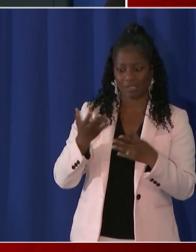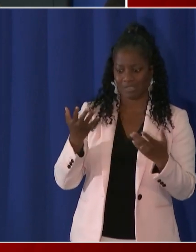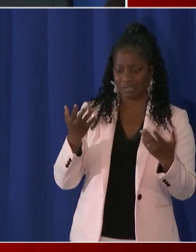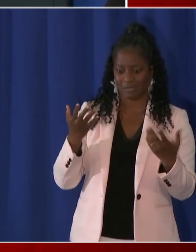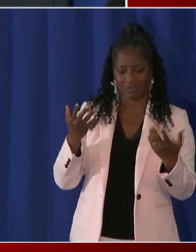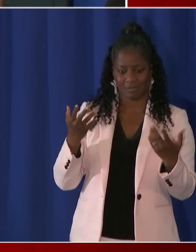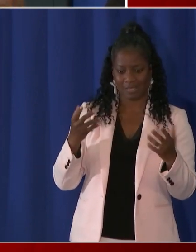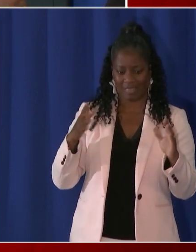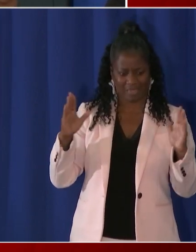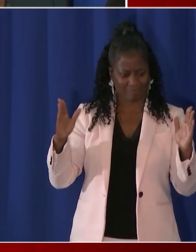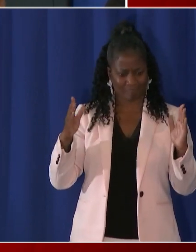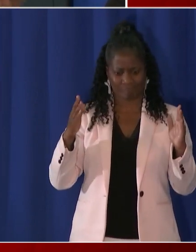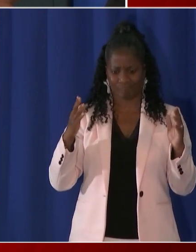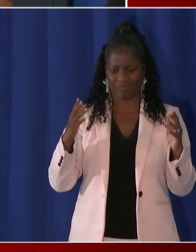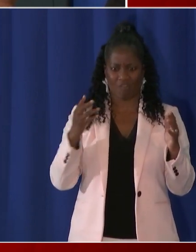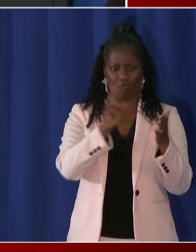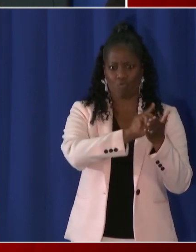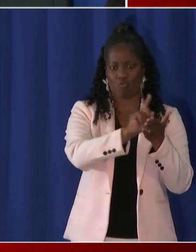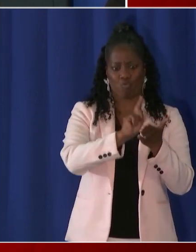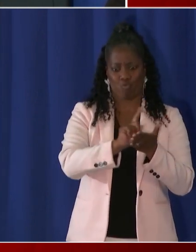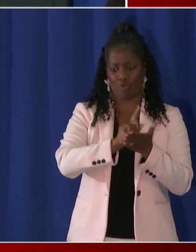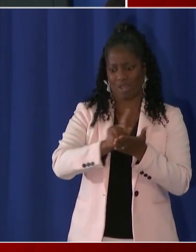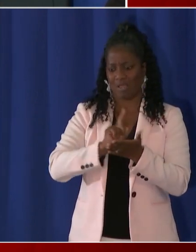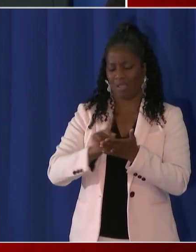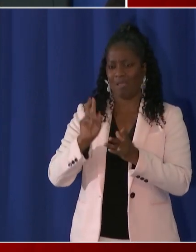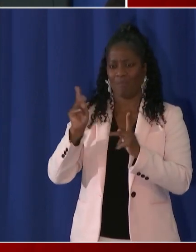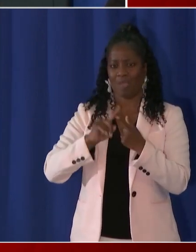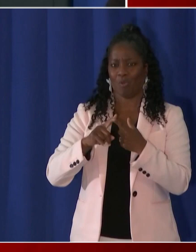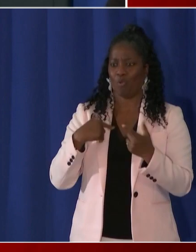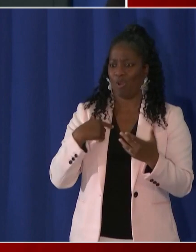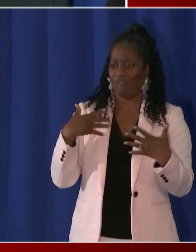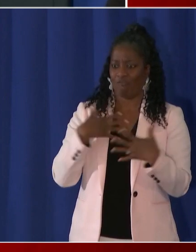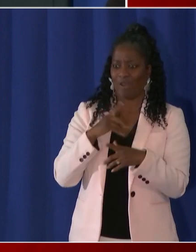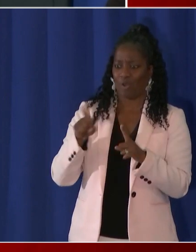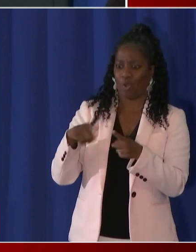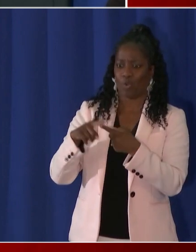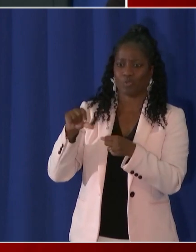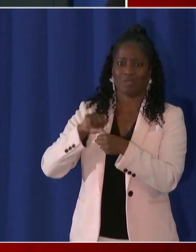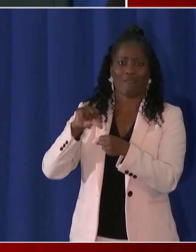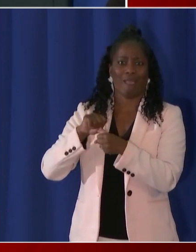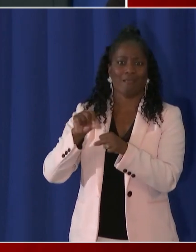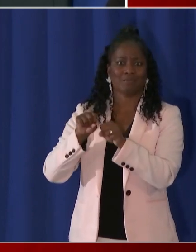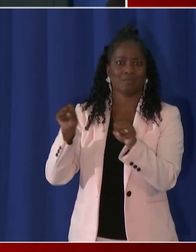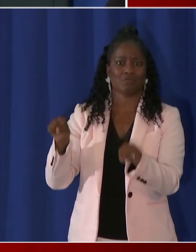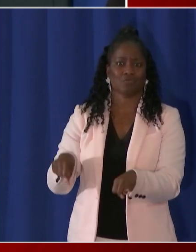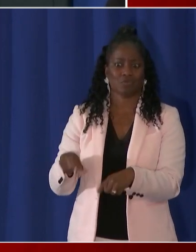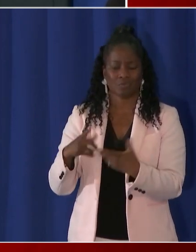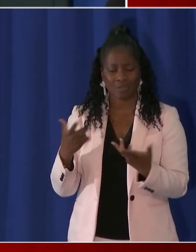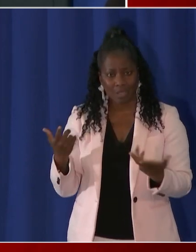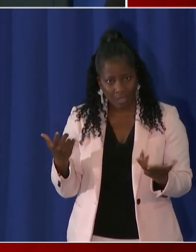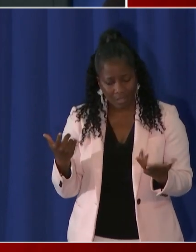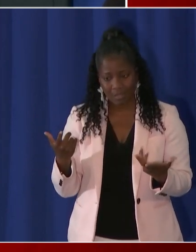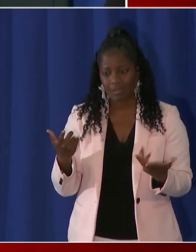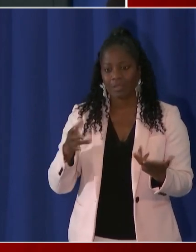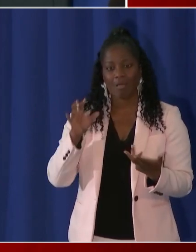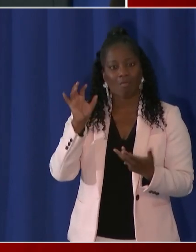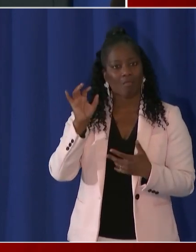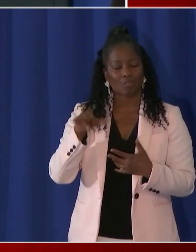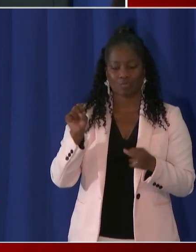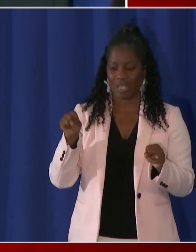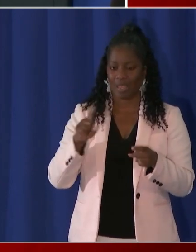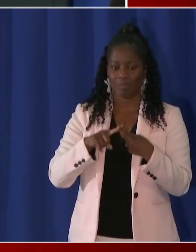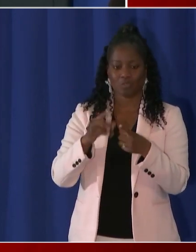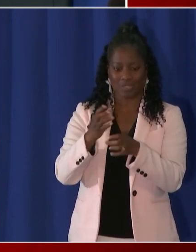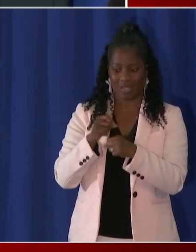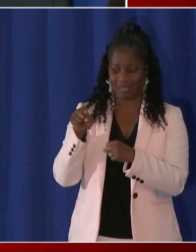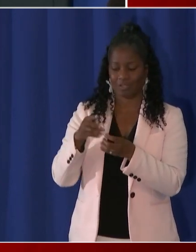region, that went over the course of weeks, where people were afraid to pump gas in a car, right? I mean, but to be able to